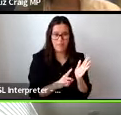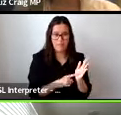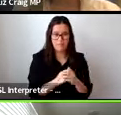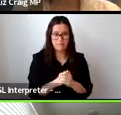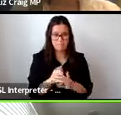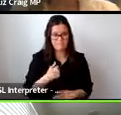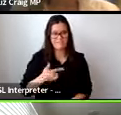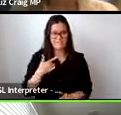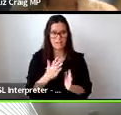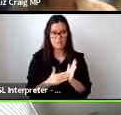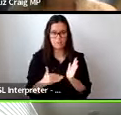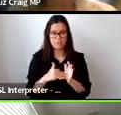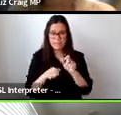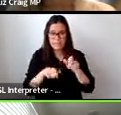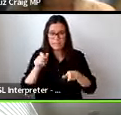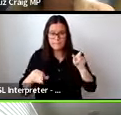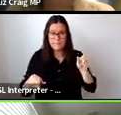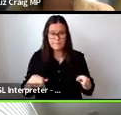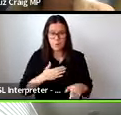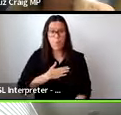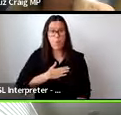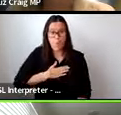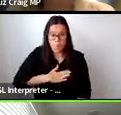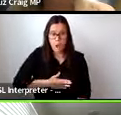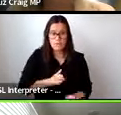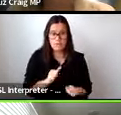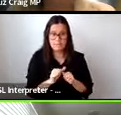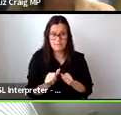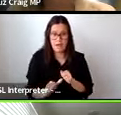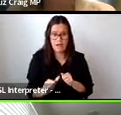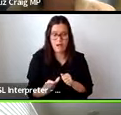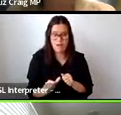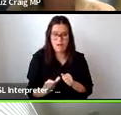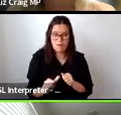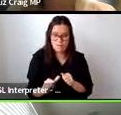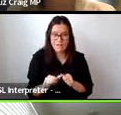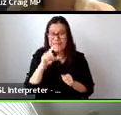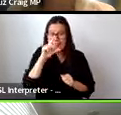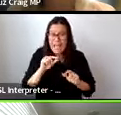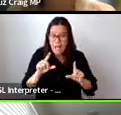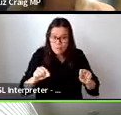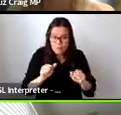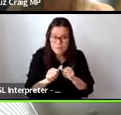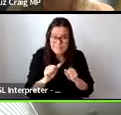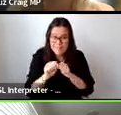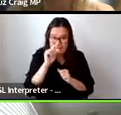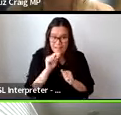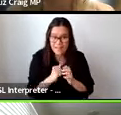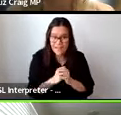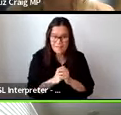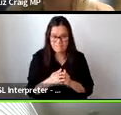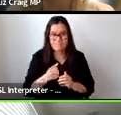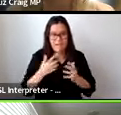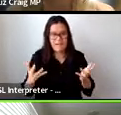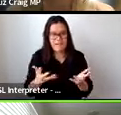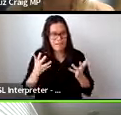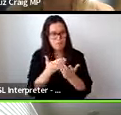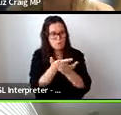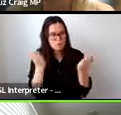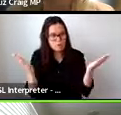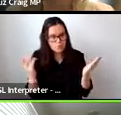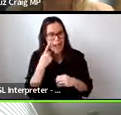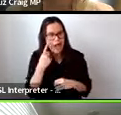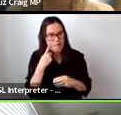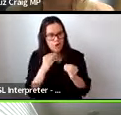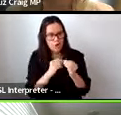Zealand would want and can do much better. I encourage you to look at this bill